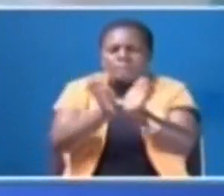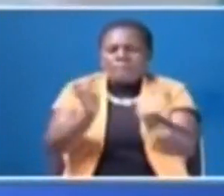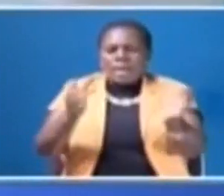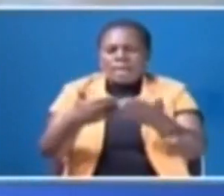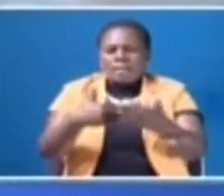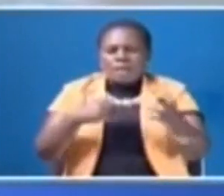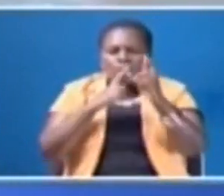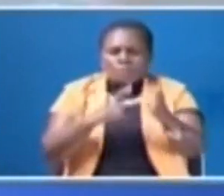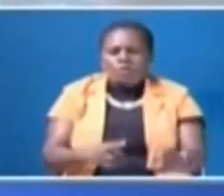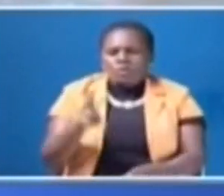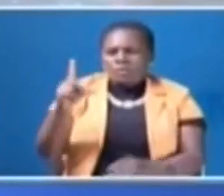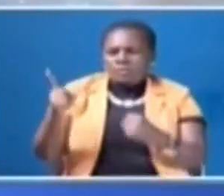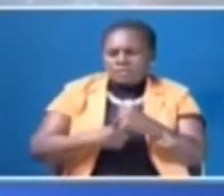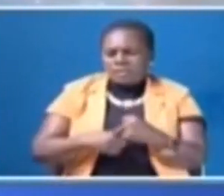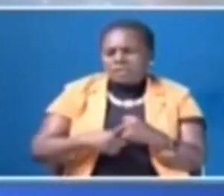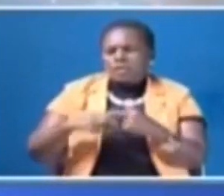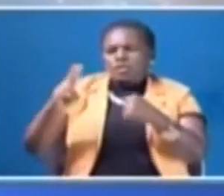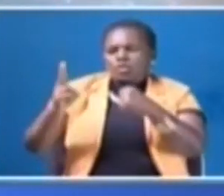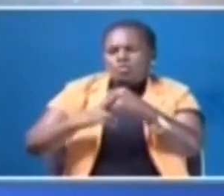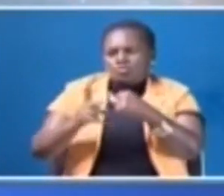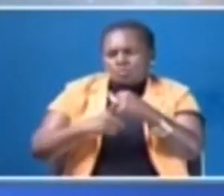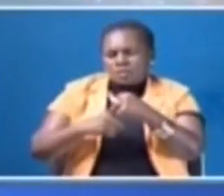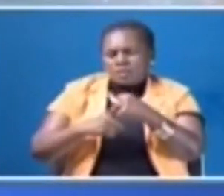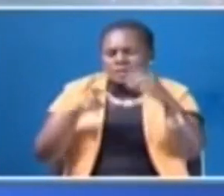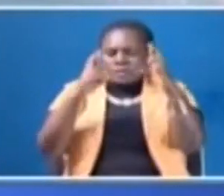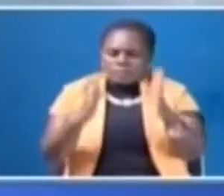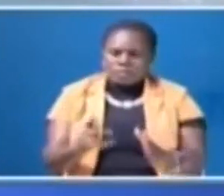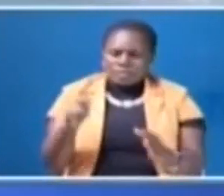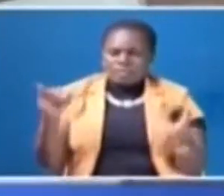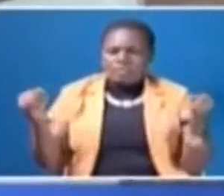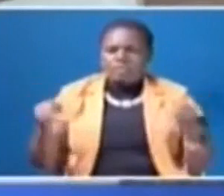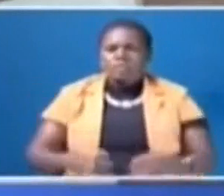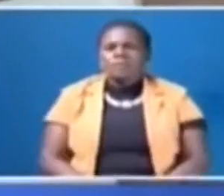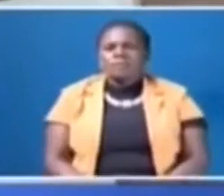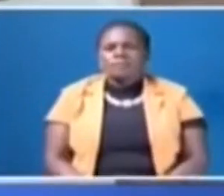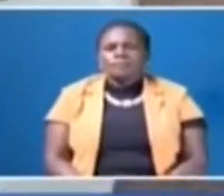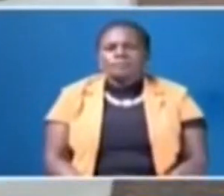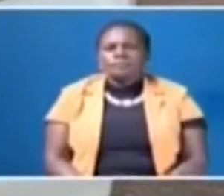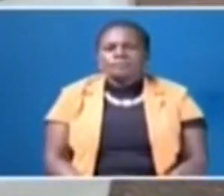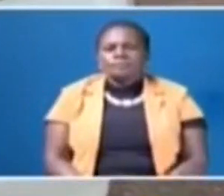on Wednesday, the 26th of June. George Maringa, KTN News.